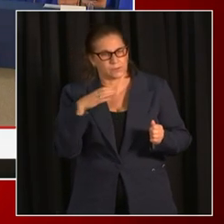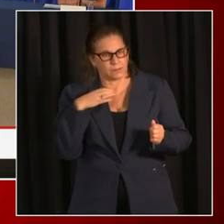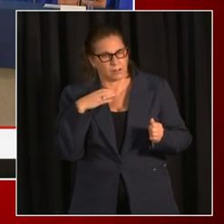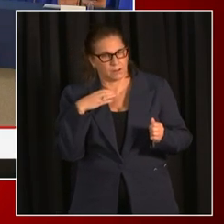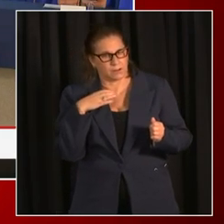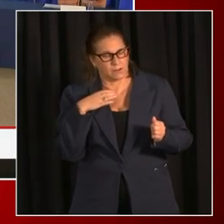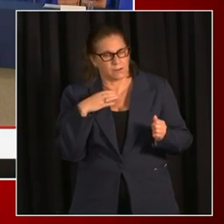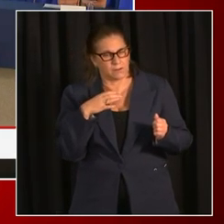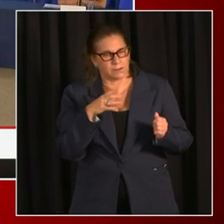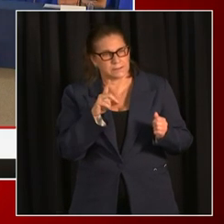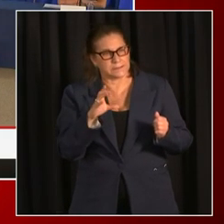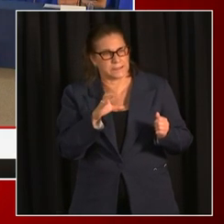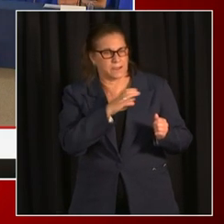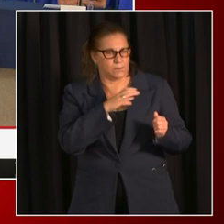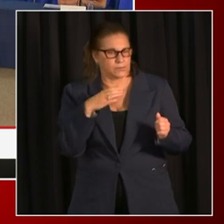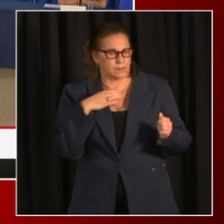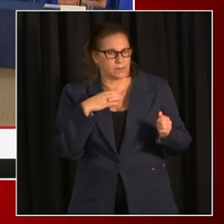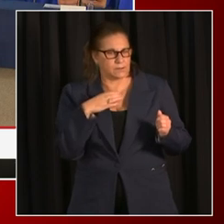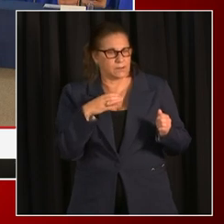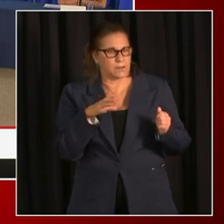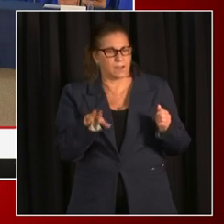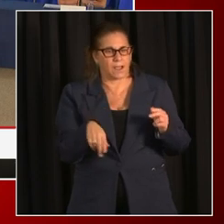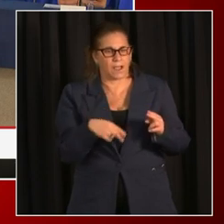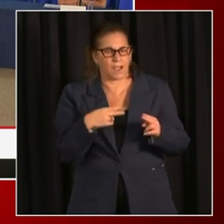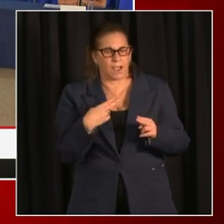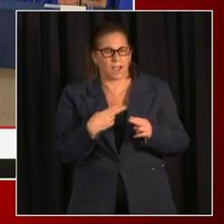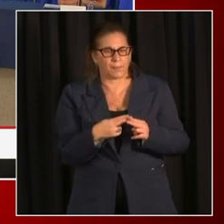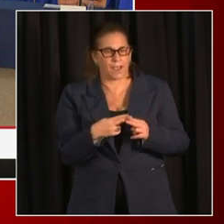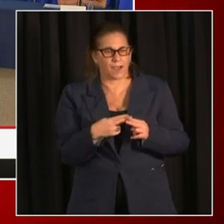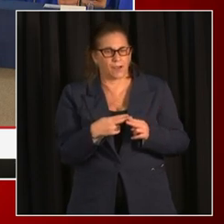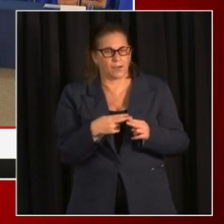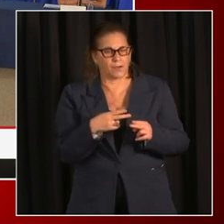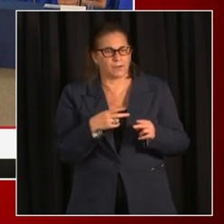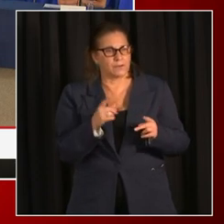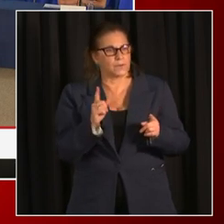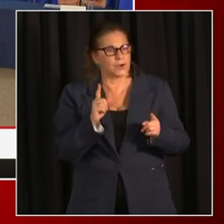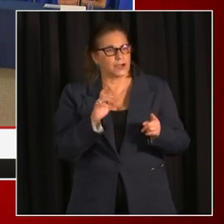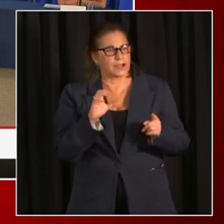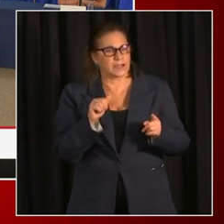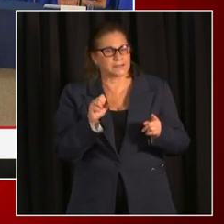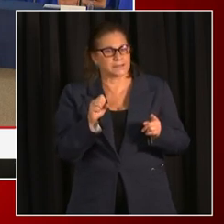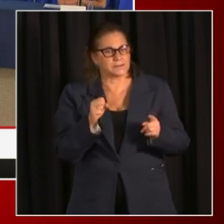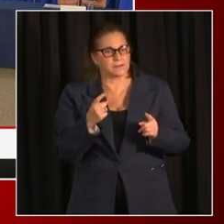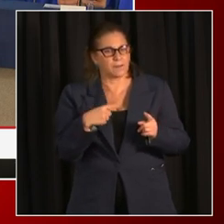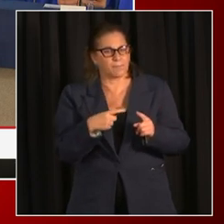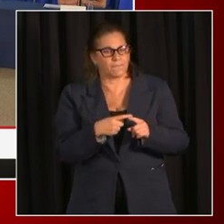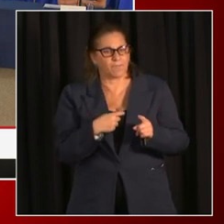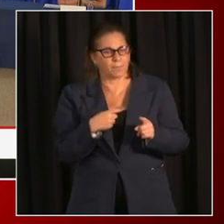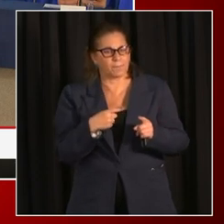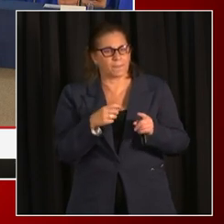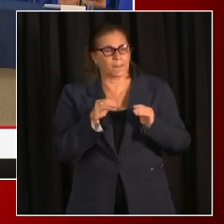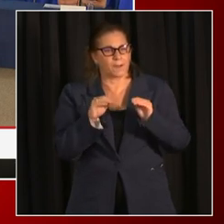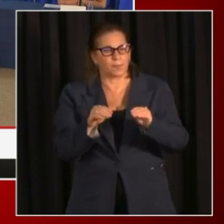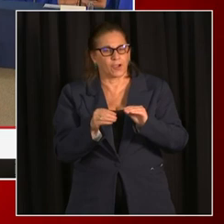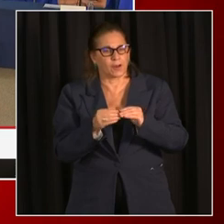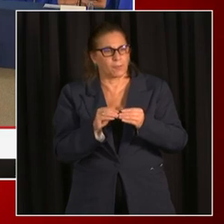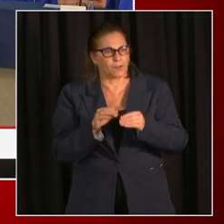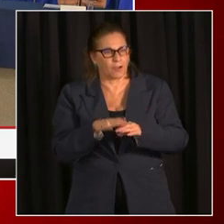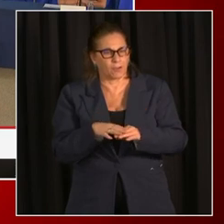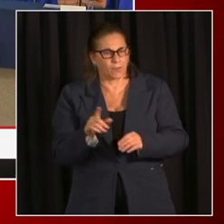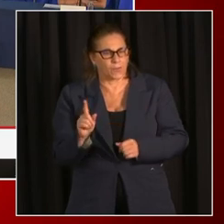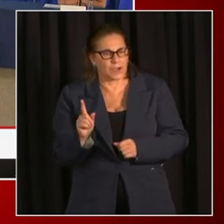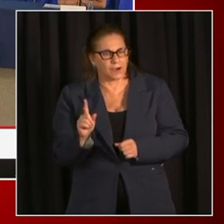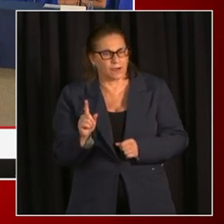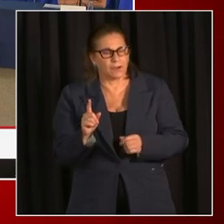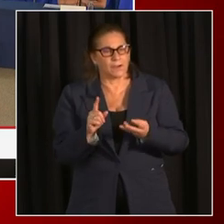talked kind of generally about where your cases are coming from, but can you put some numbers on, like,